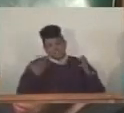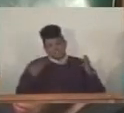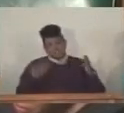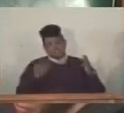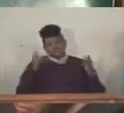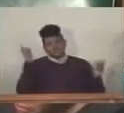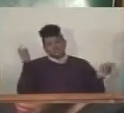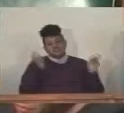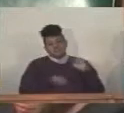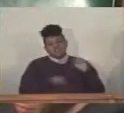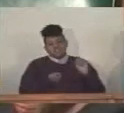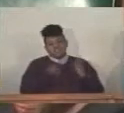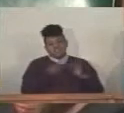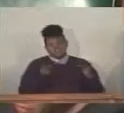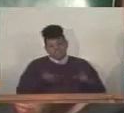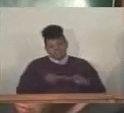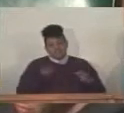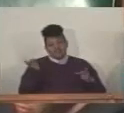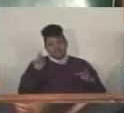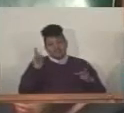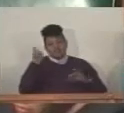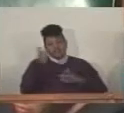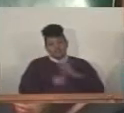In respect of the